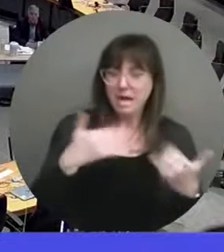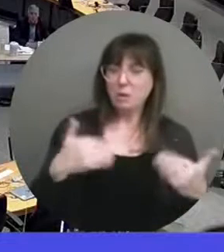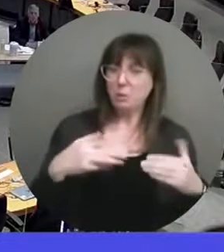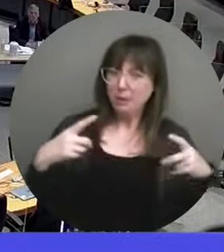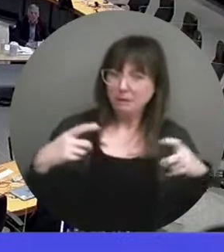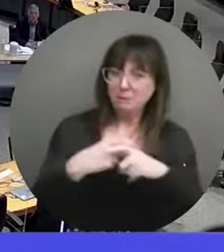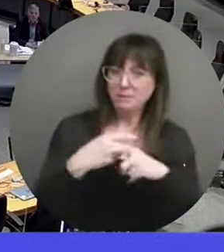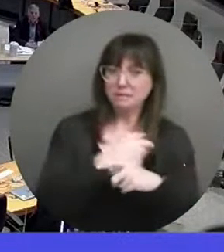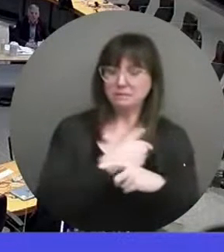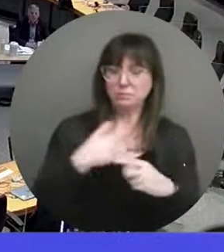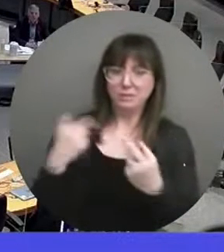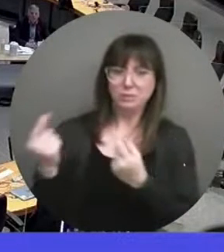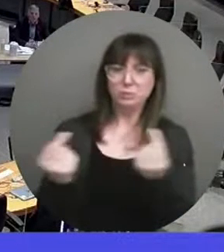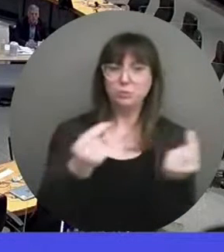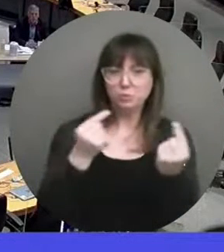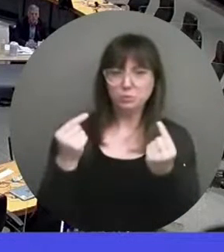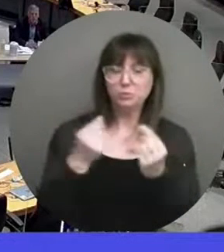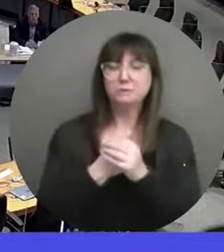explain.